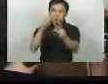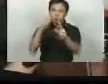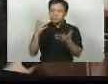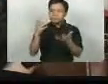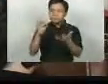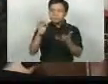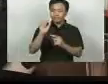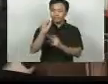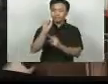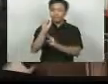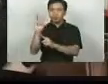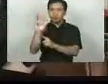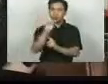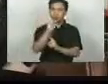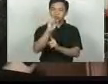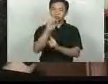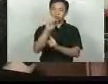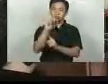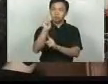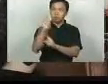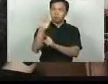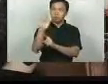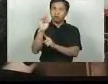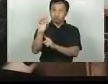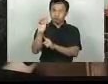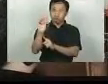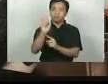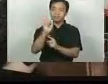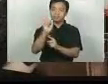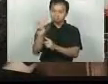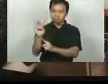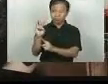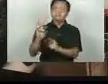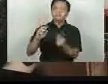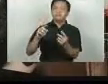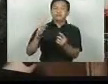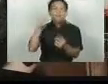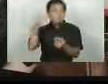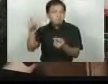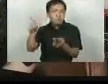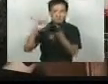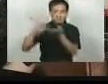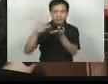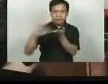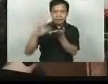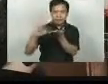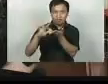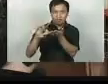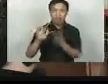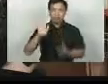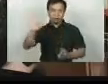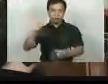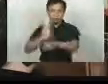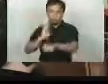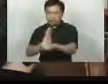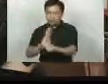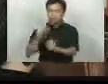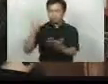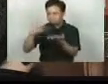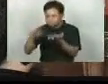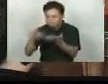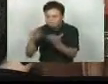accounting software that you could use to have your own accounting records